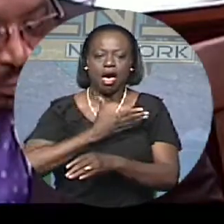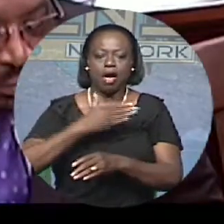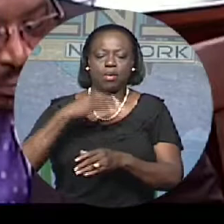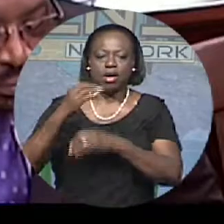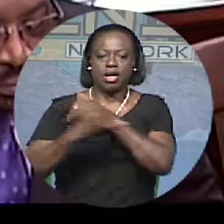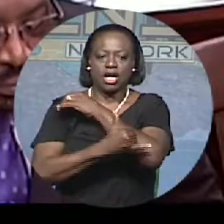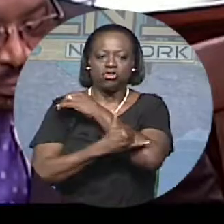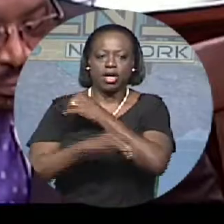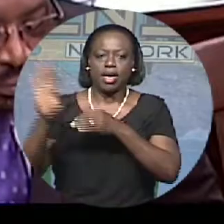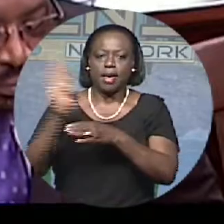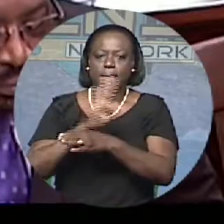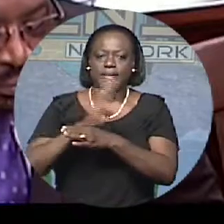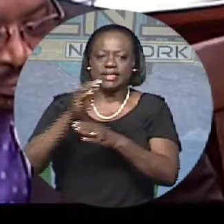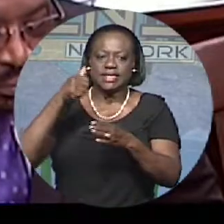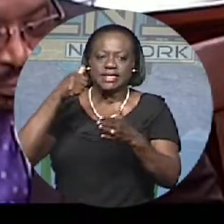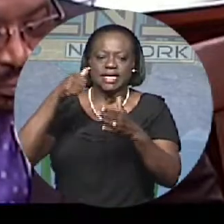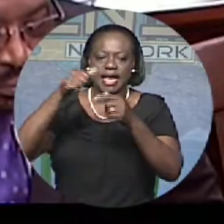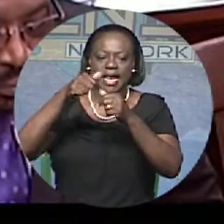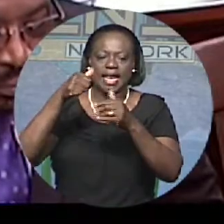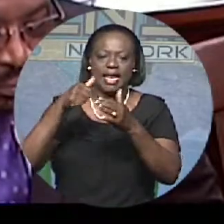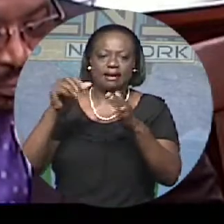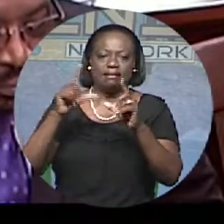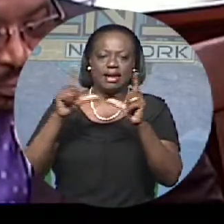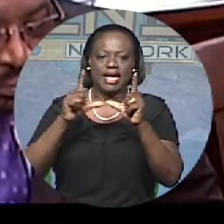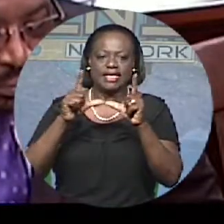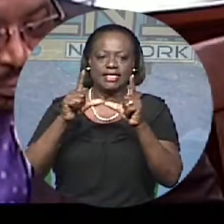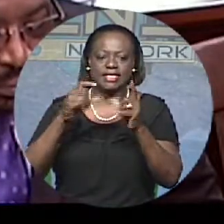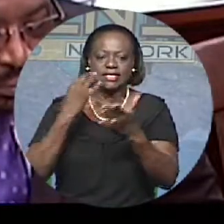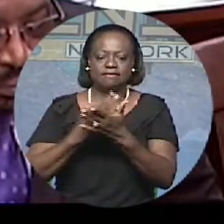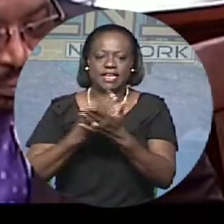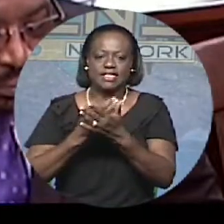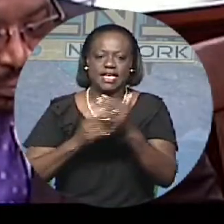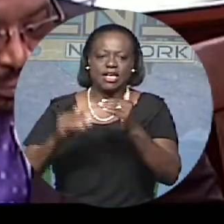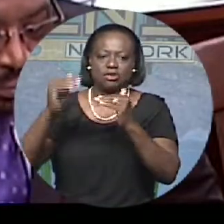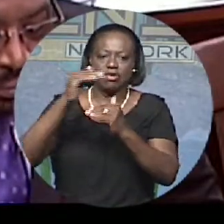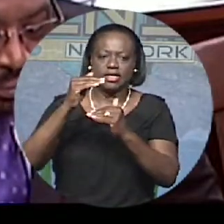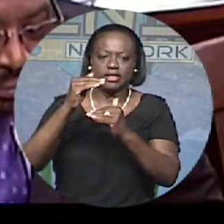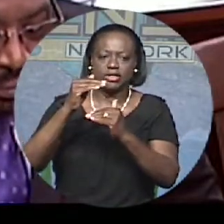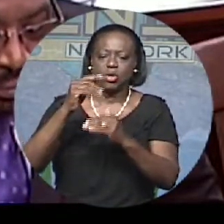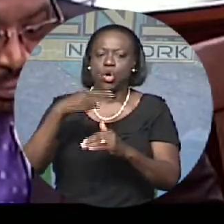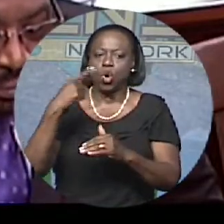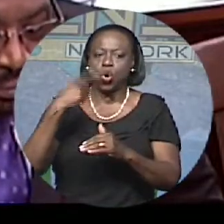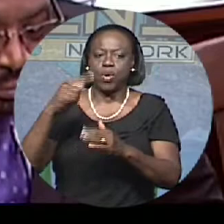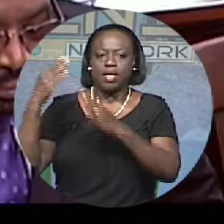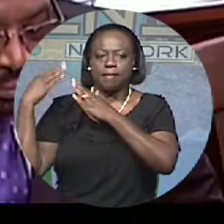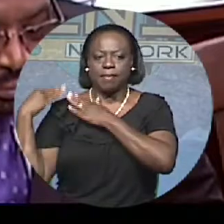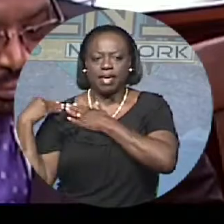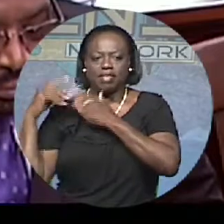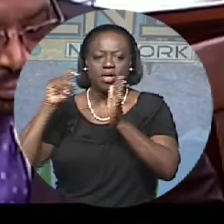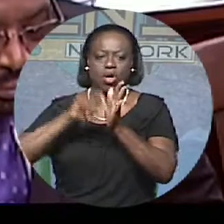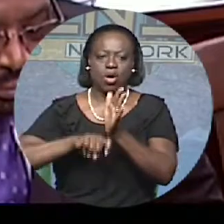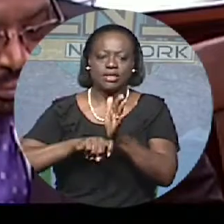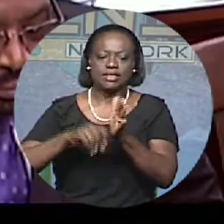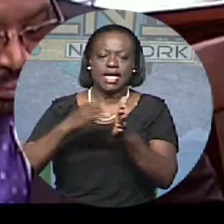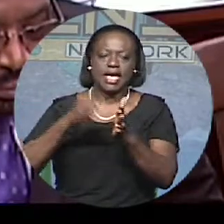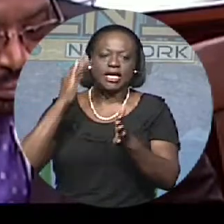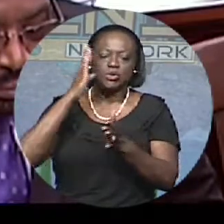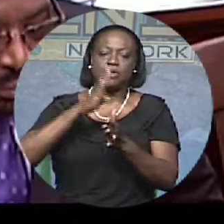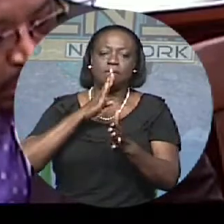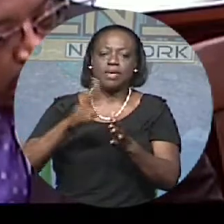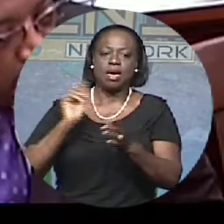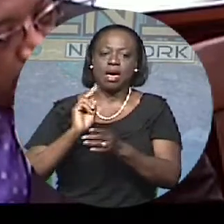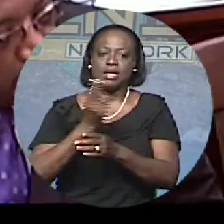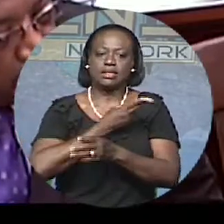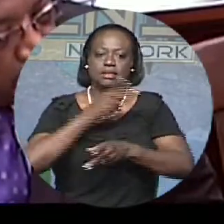And business license fees are being increased. Who does the government believe will bear this additional cost? Once again, it will be us, the